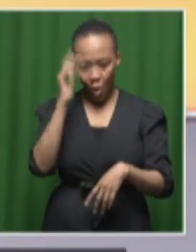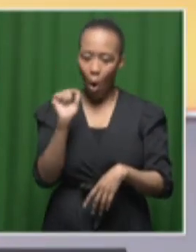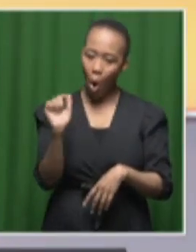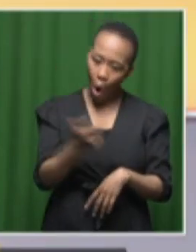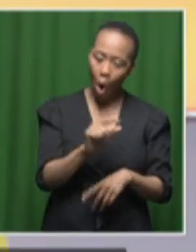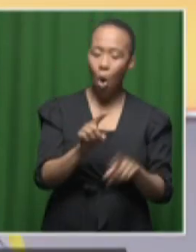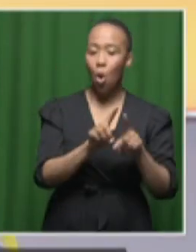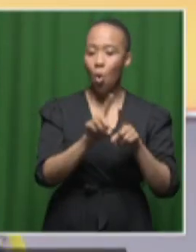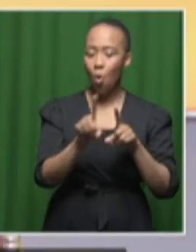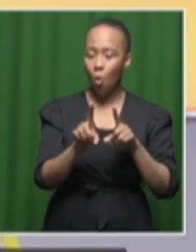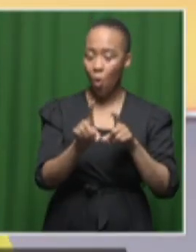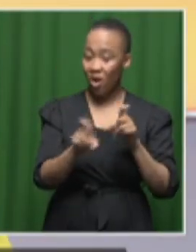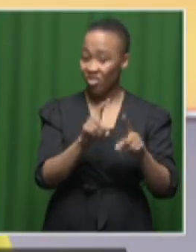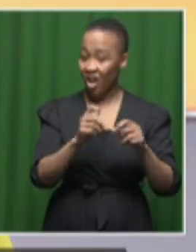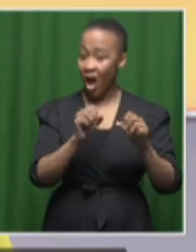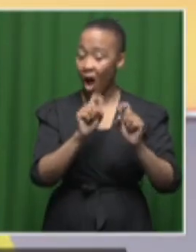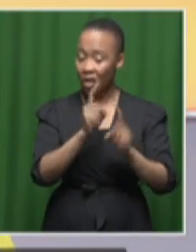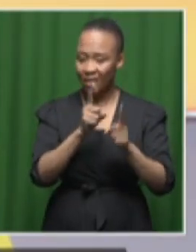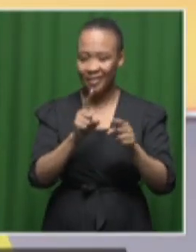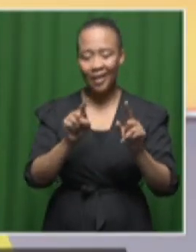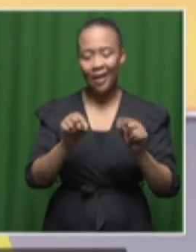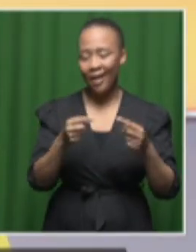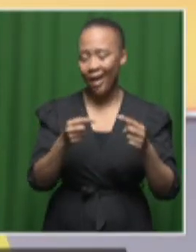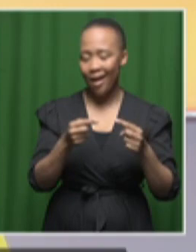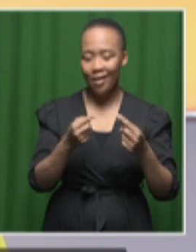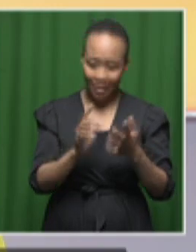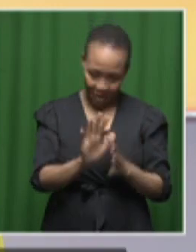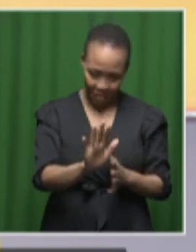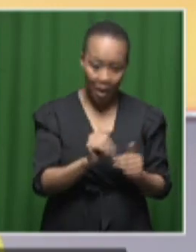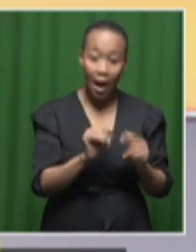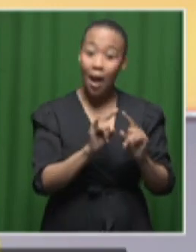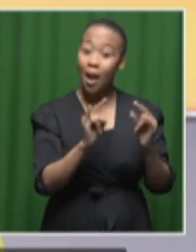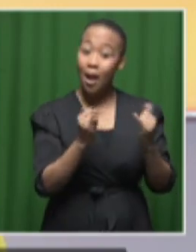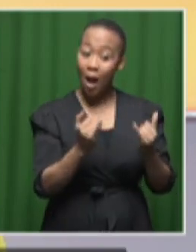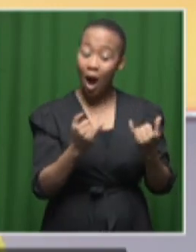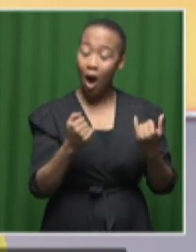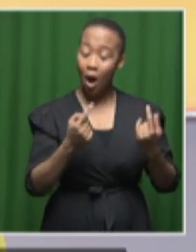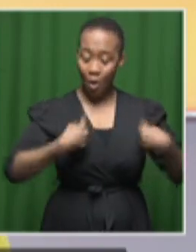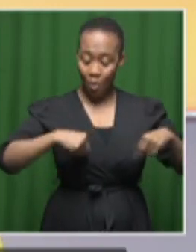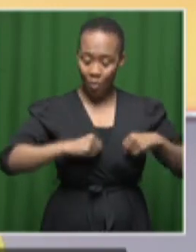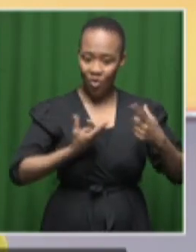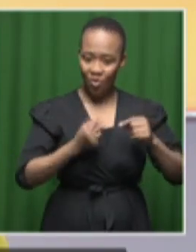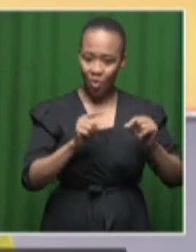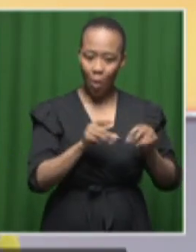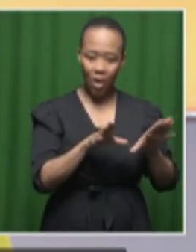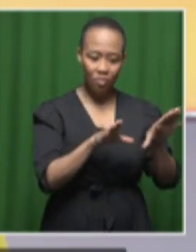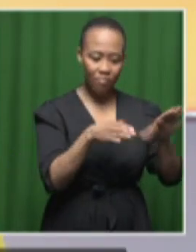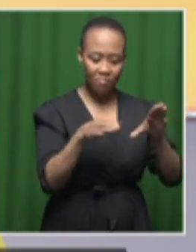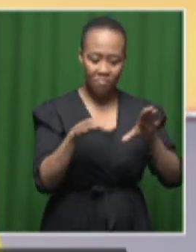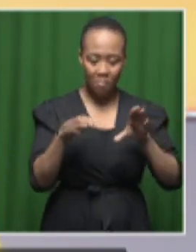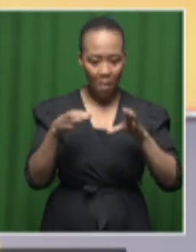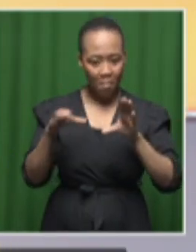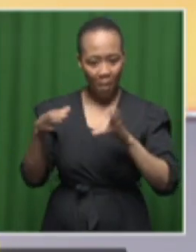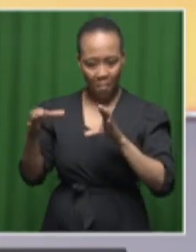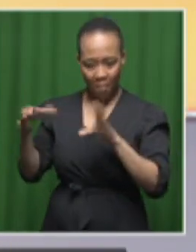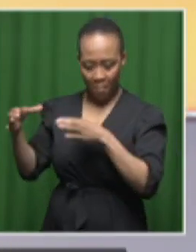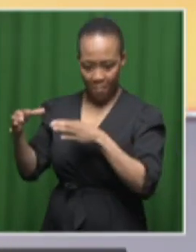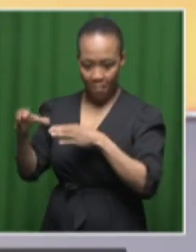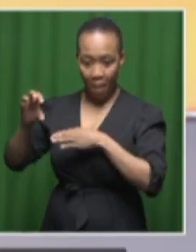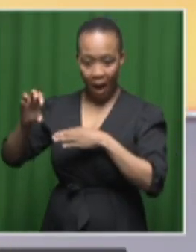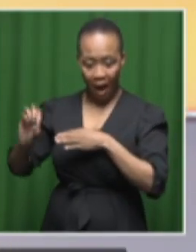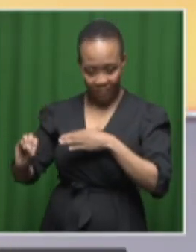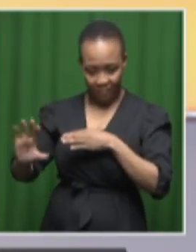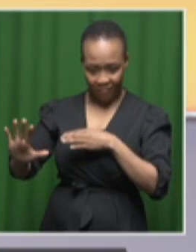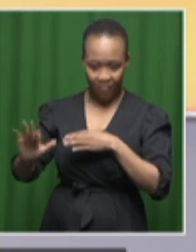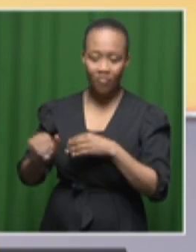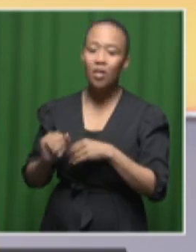actually group them into different kinds of questions. So any one child or young person, should I say, you know,